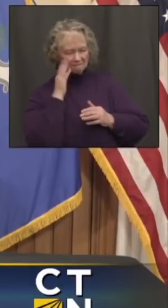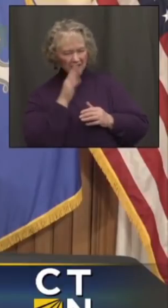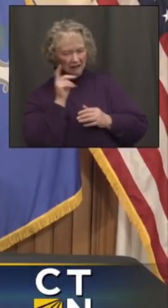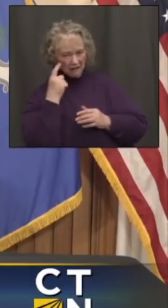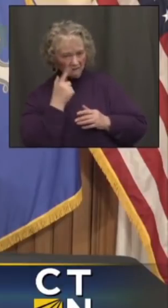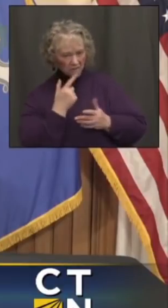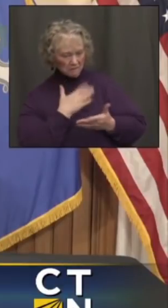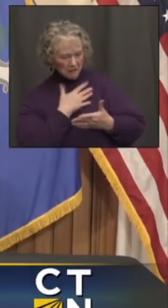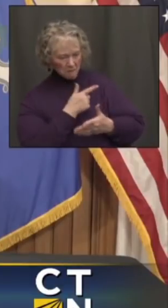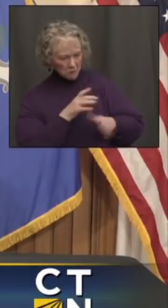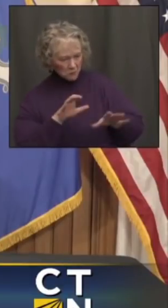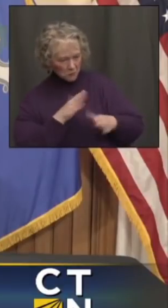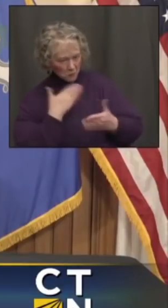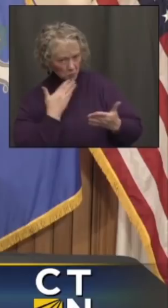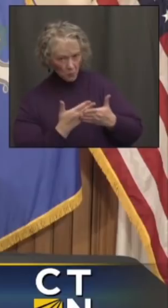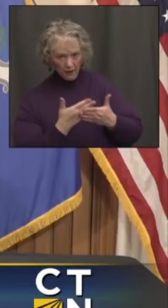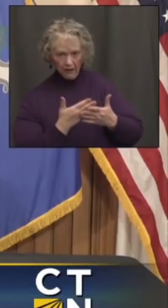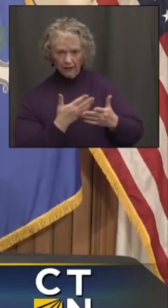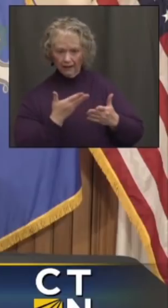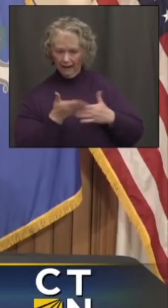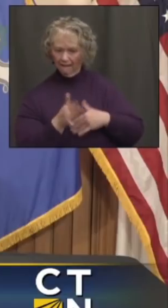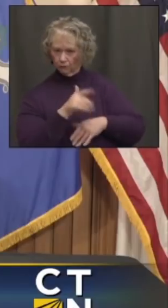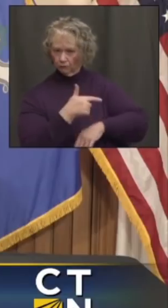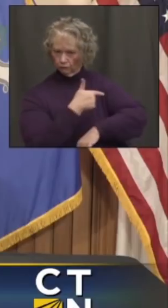think now's the time.